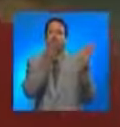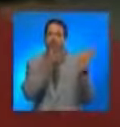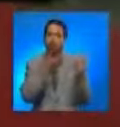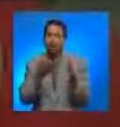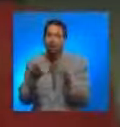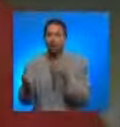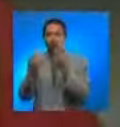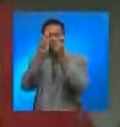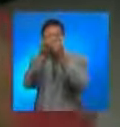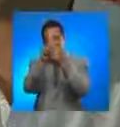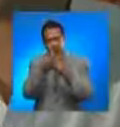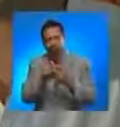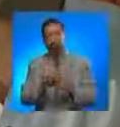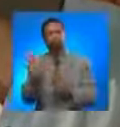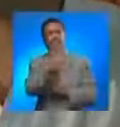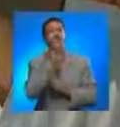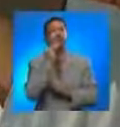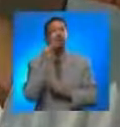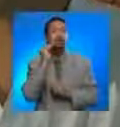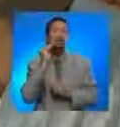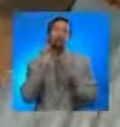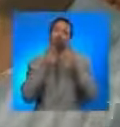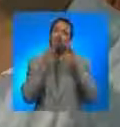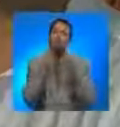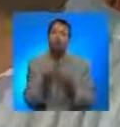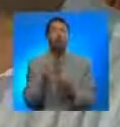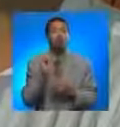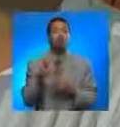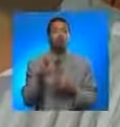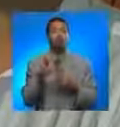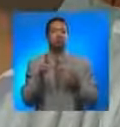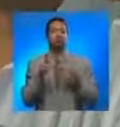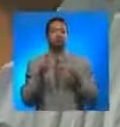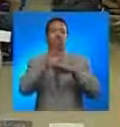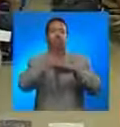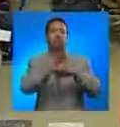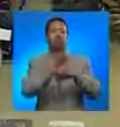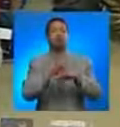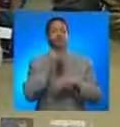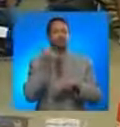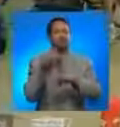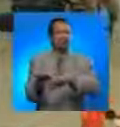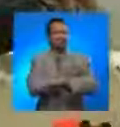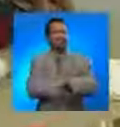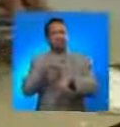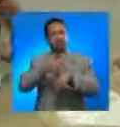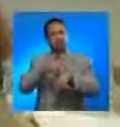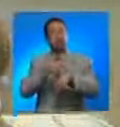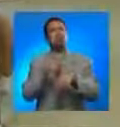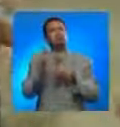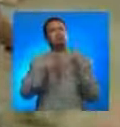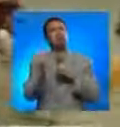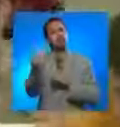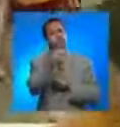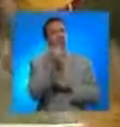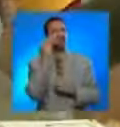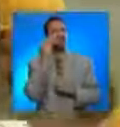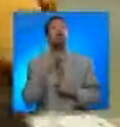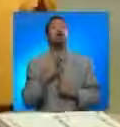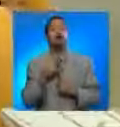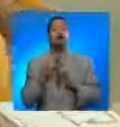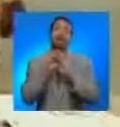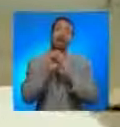is important that the plan be well articulated in your home, family, or organization level. This way,